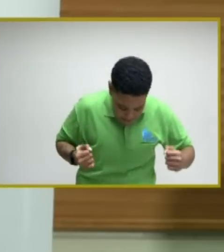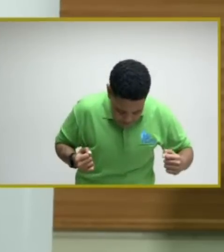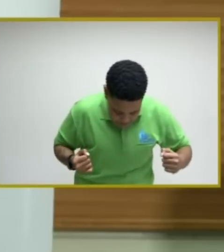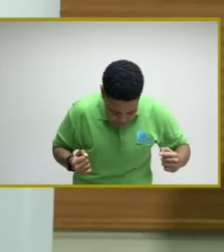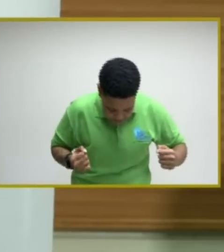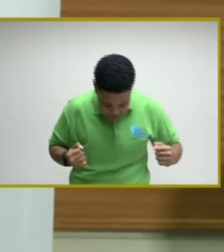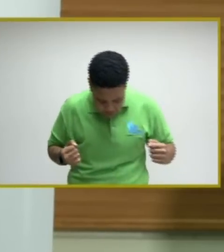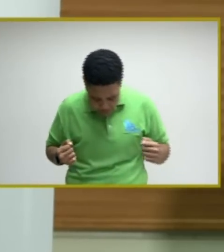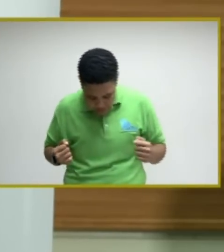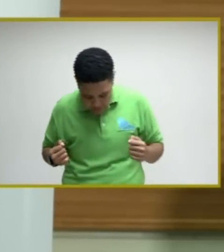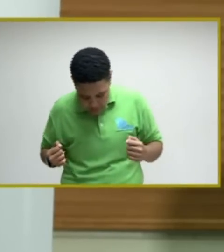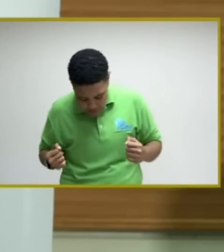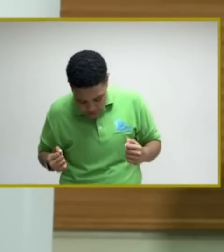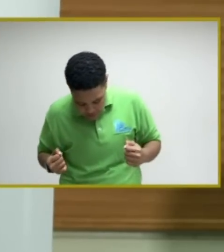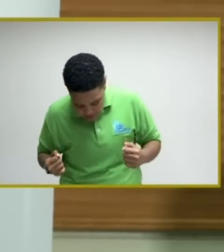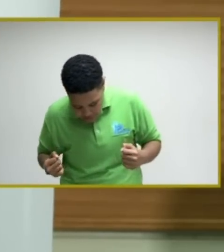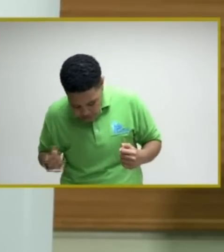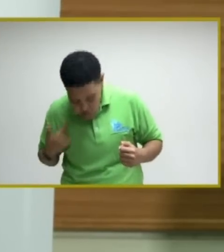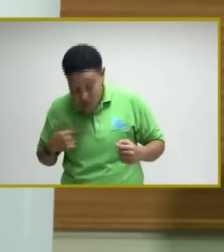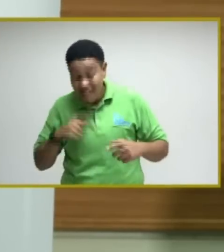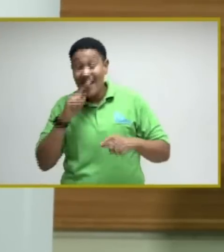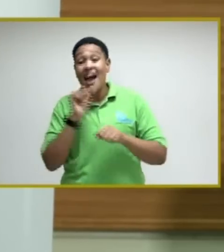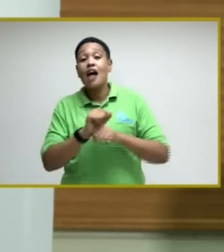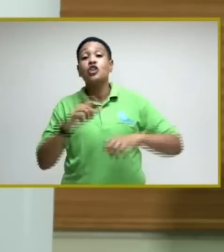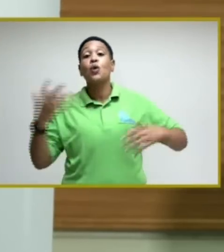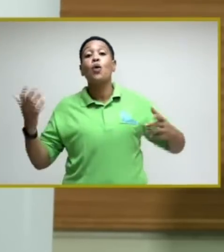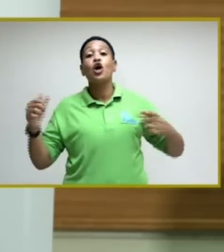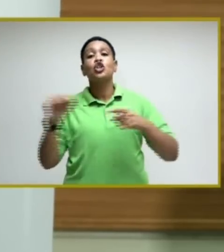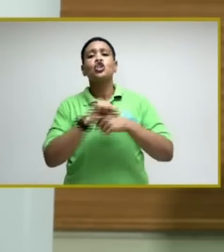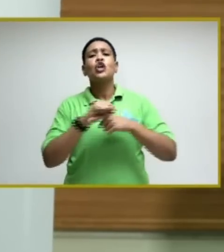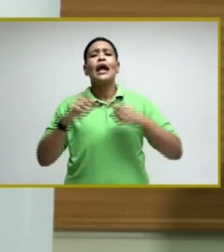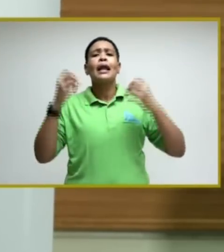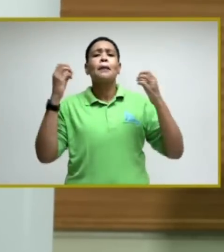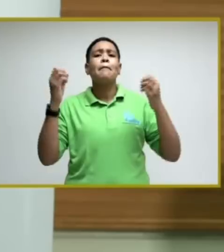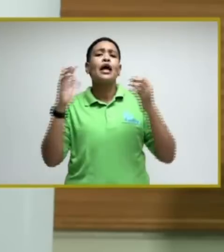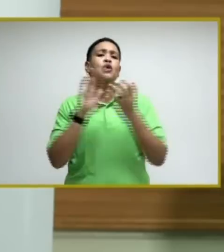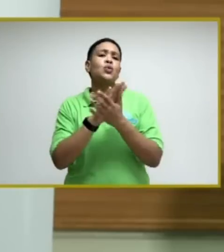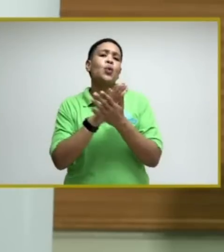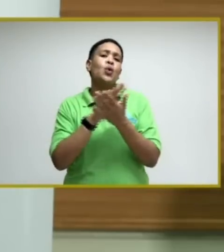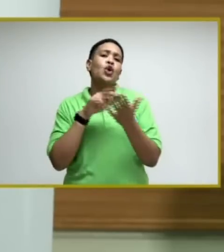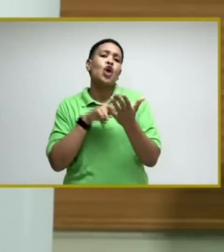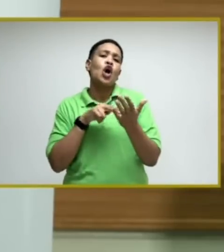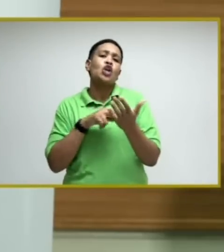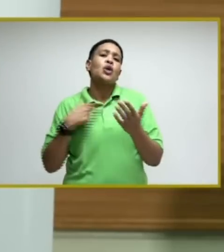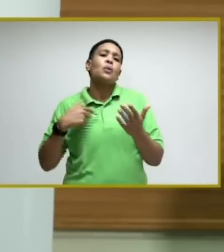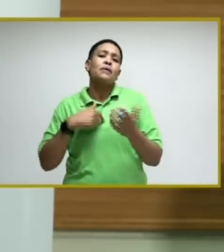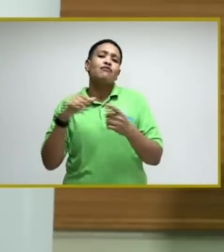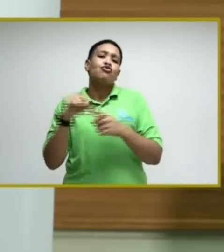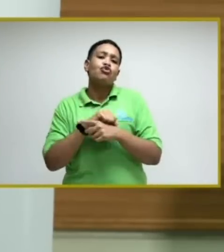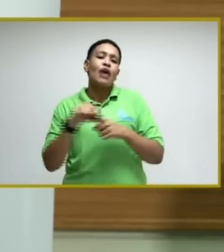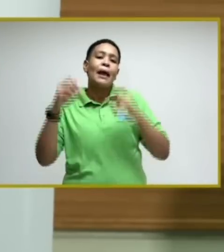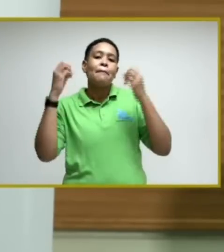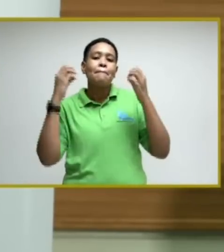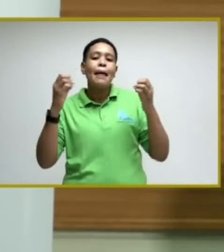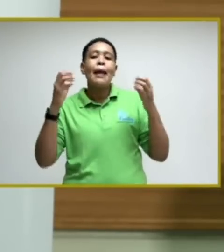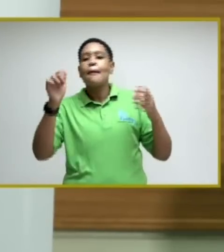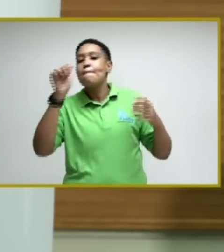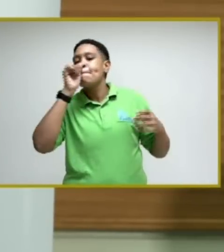is that we have actually trained a number of school nurses, and we have trained a number of